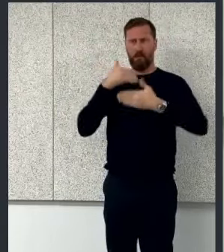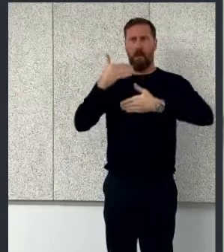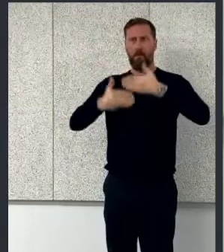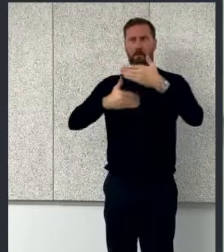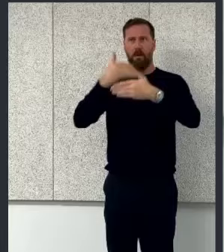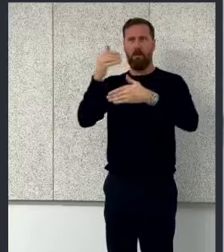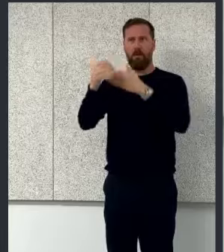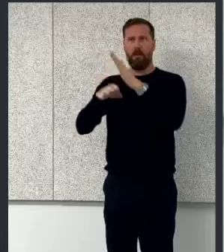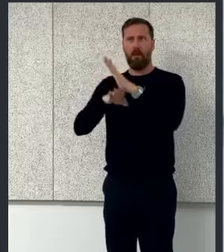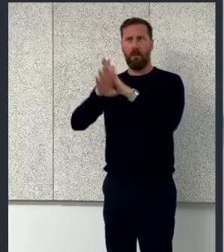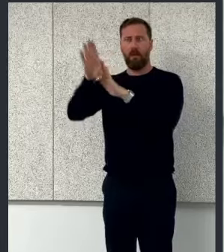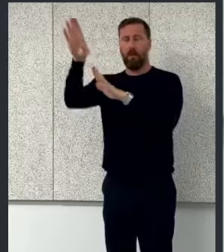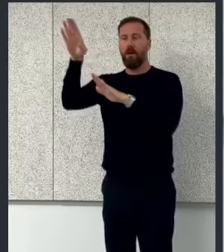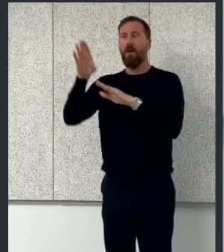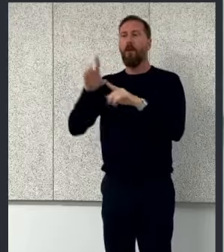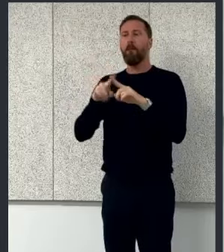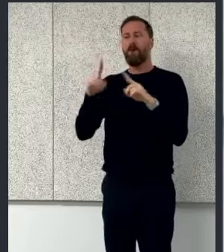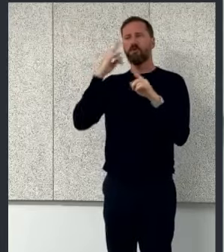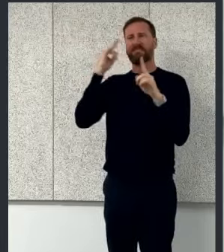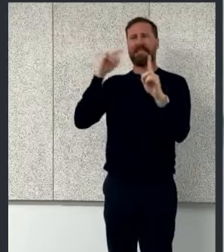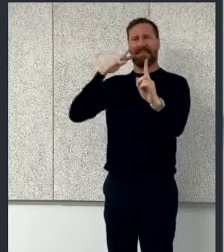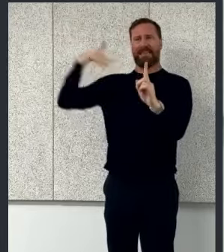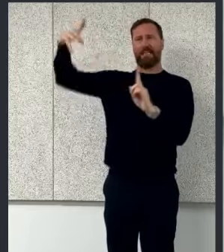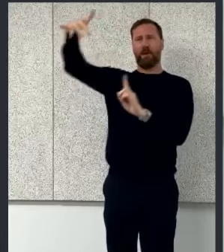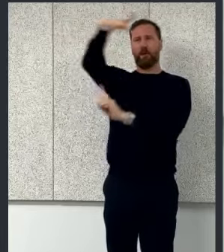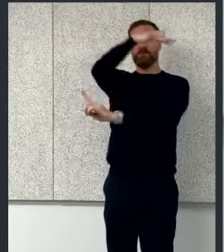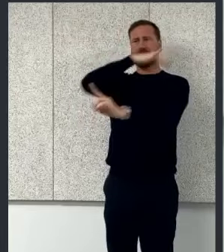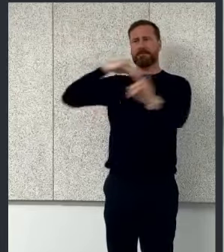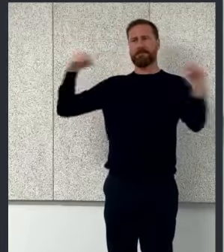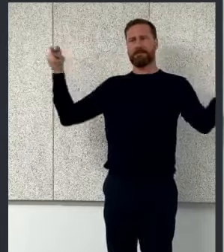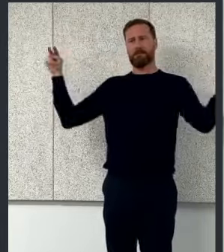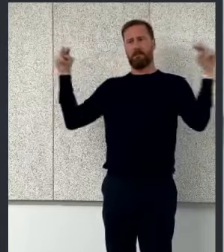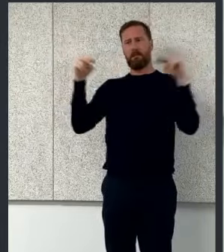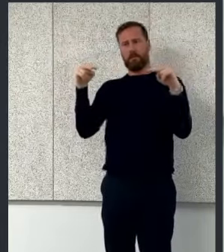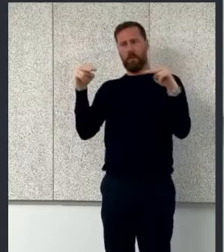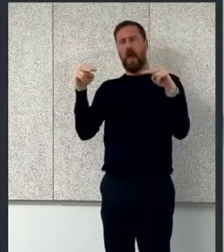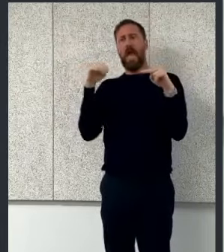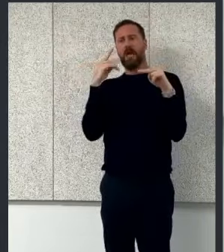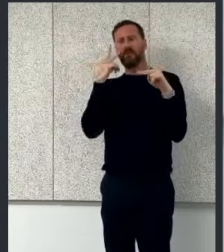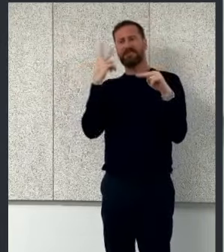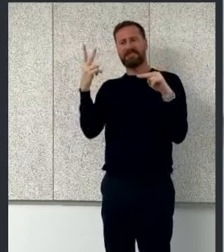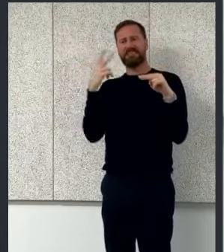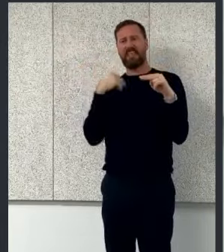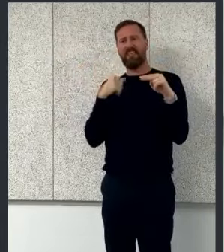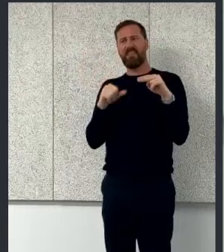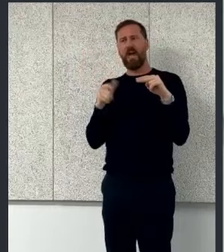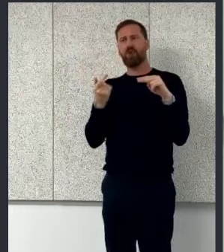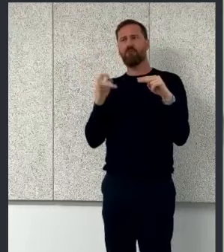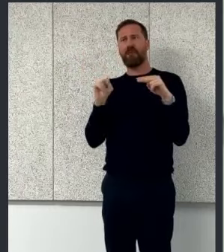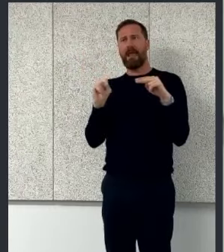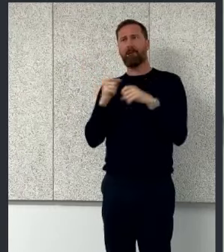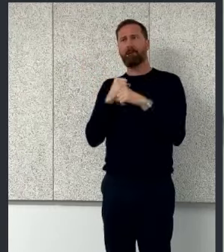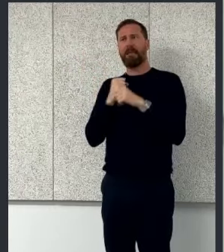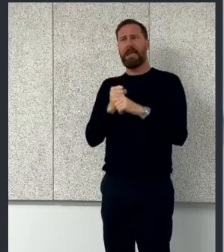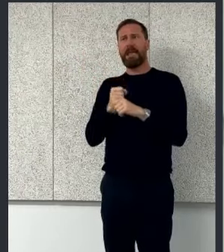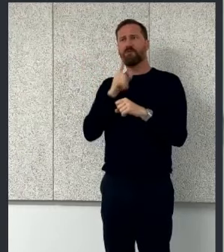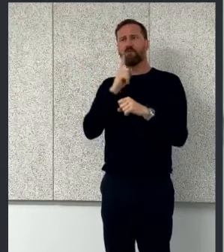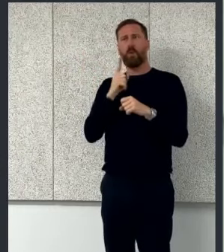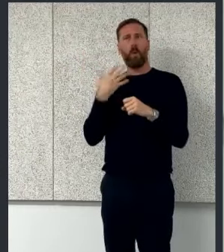philanthropy and this sort of ecosystem and approaches to grant making that are layered. You know, you sort of dovetail in interesting